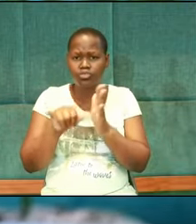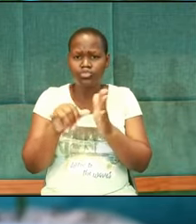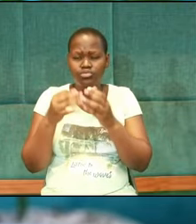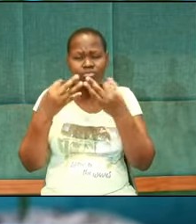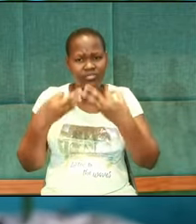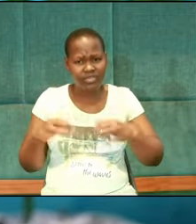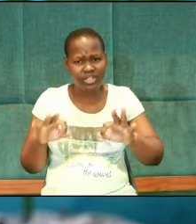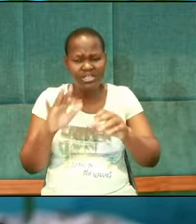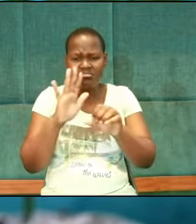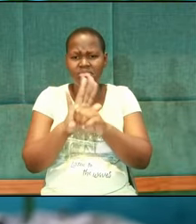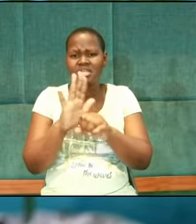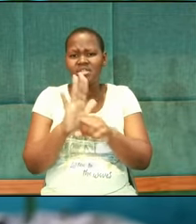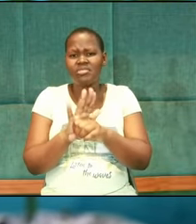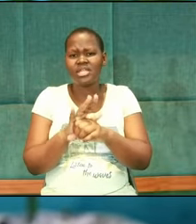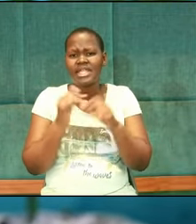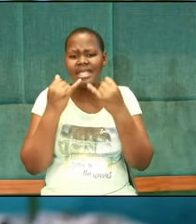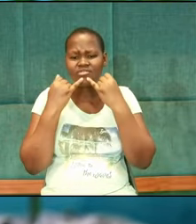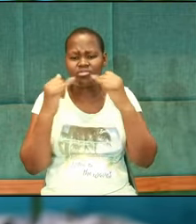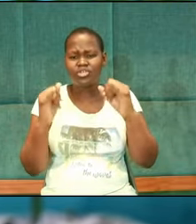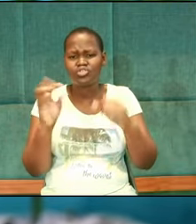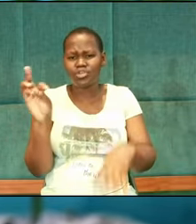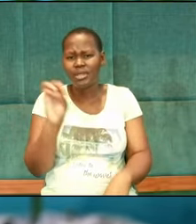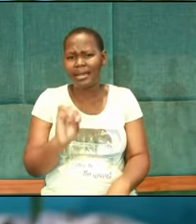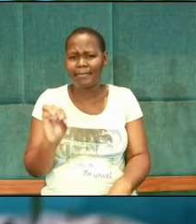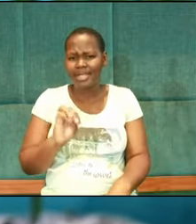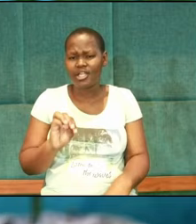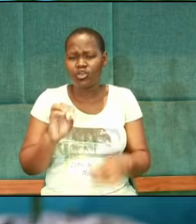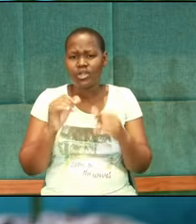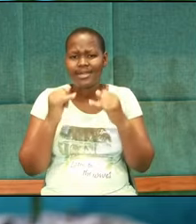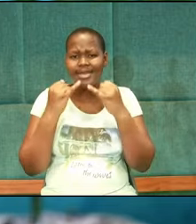Many content, millions of content.